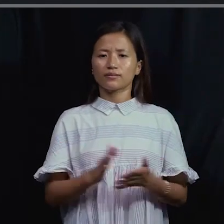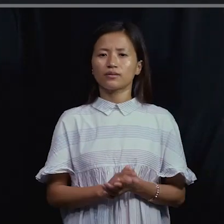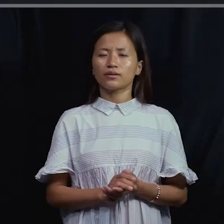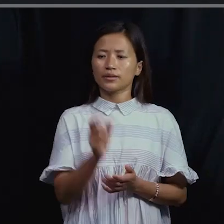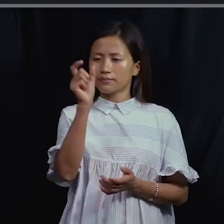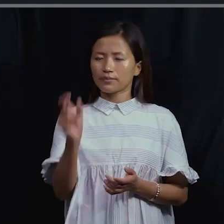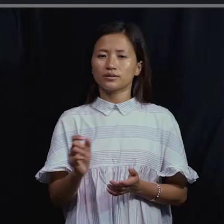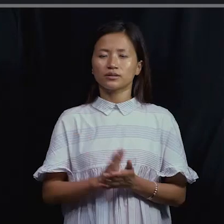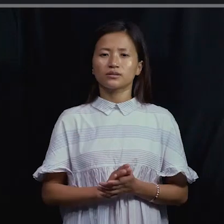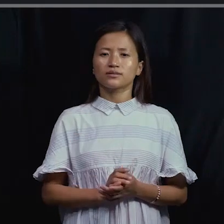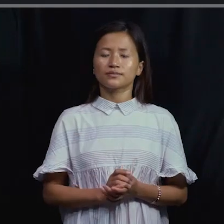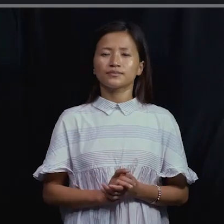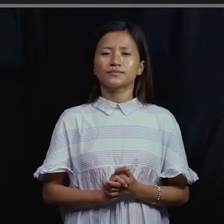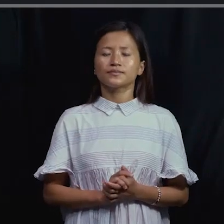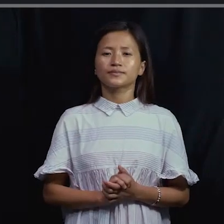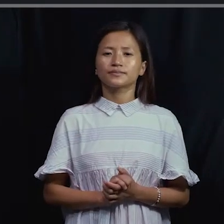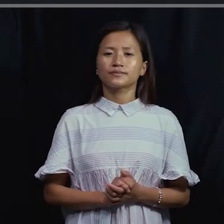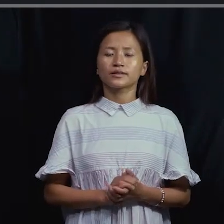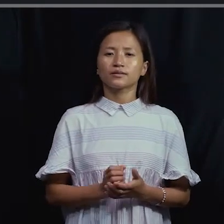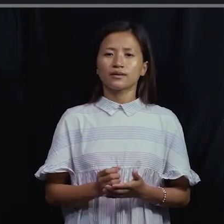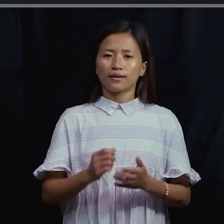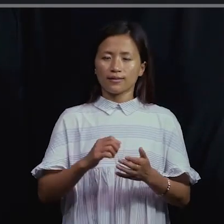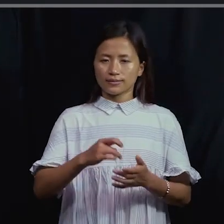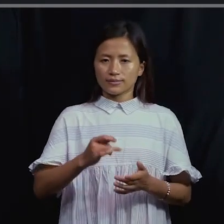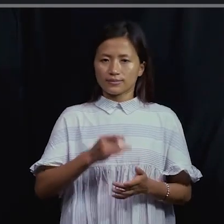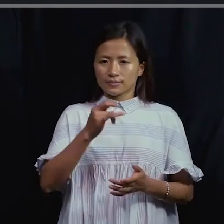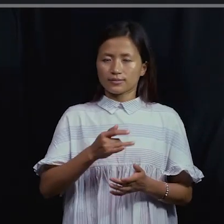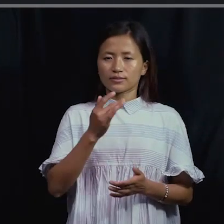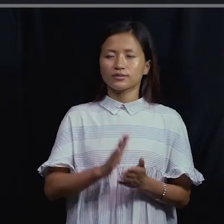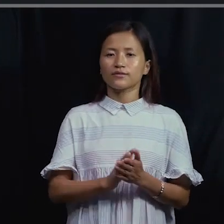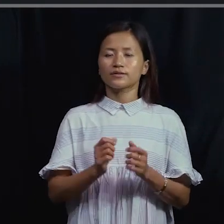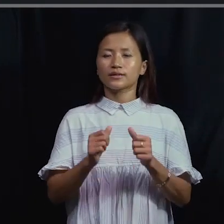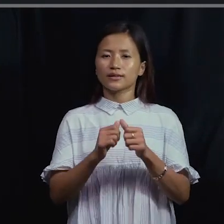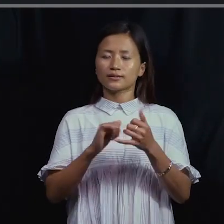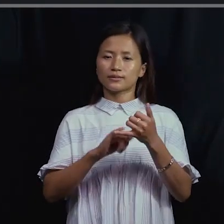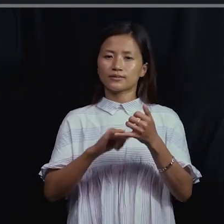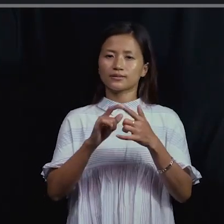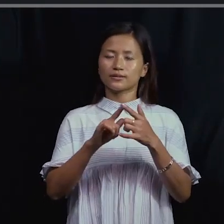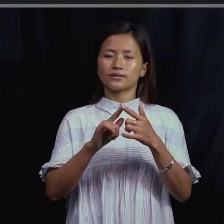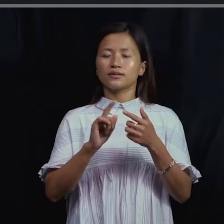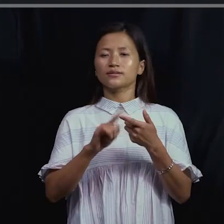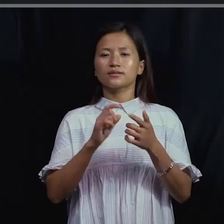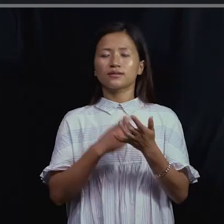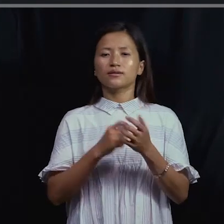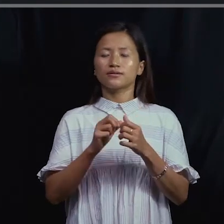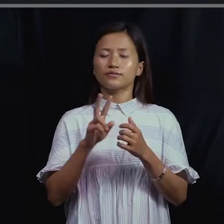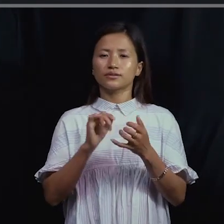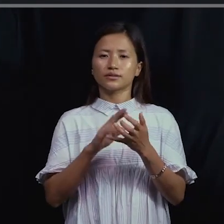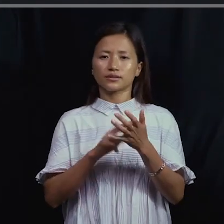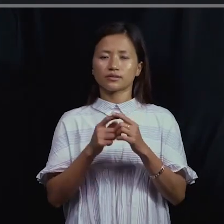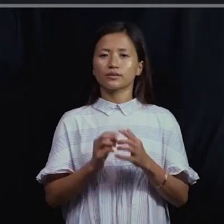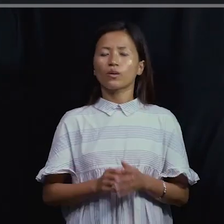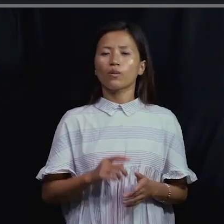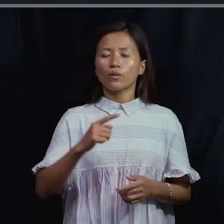right? And then there is self-assertion. So here, self-assertion would mean always trying to